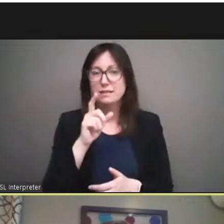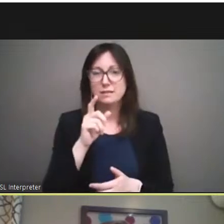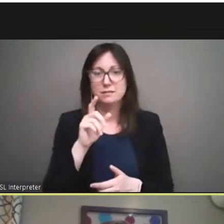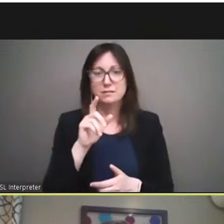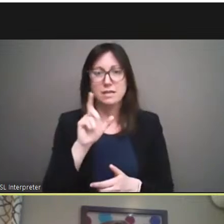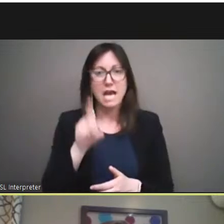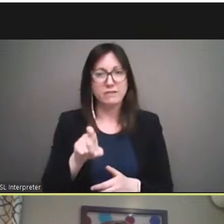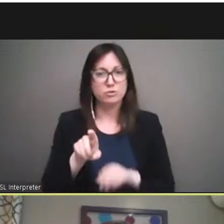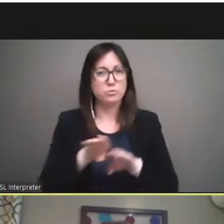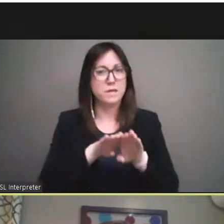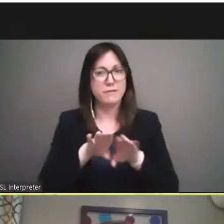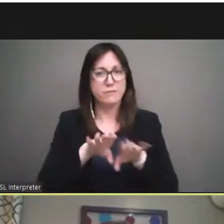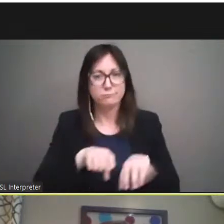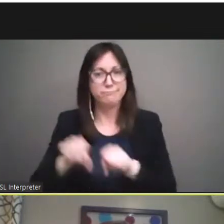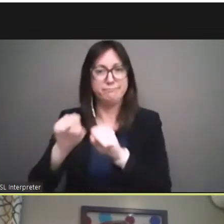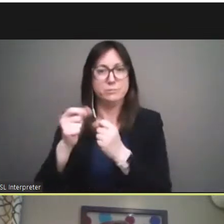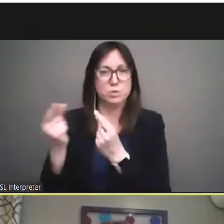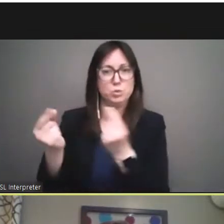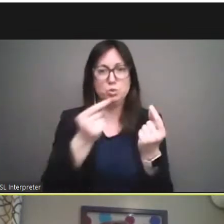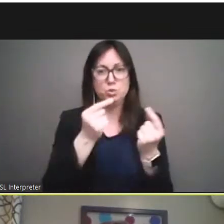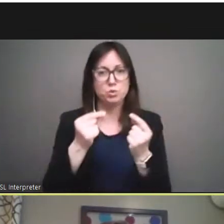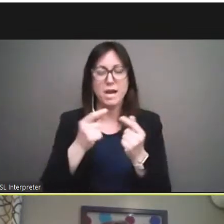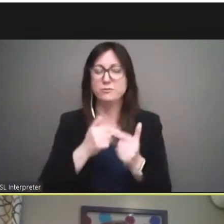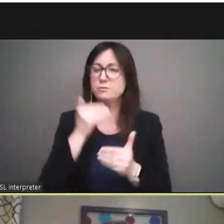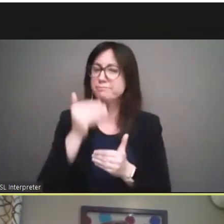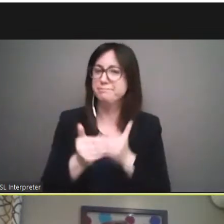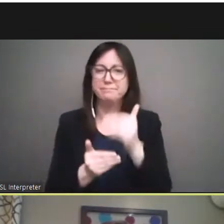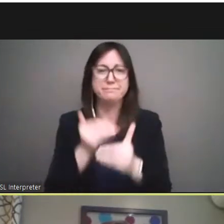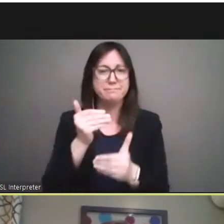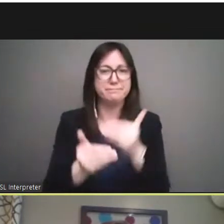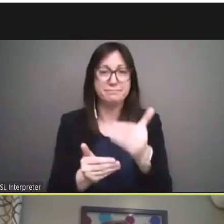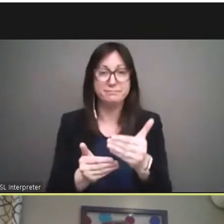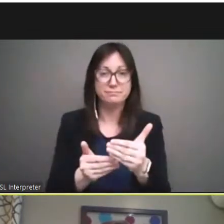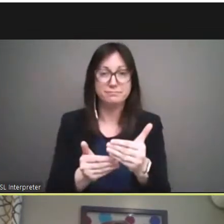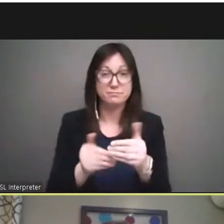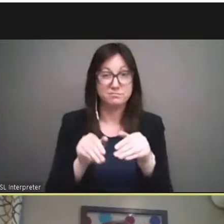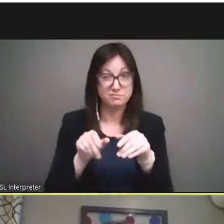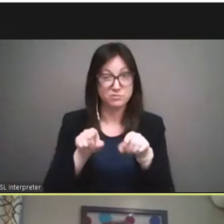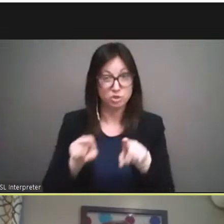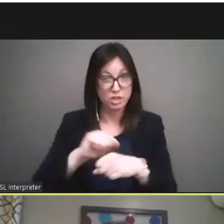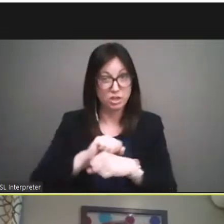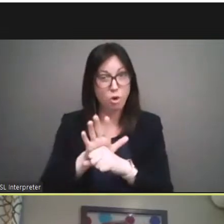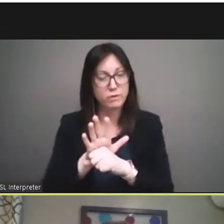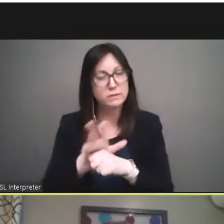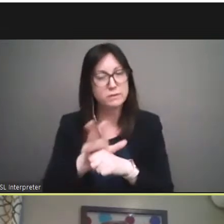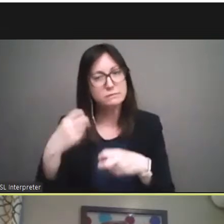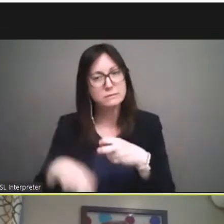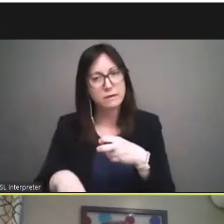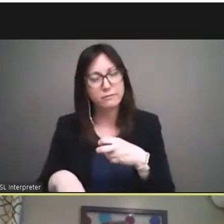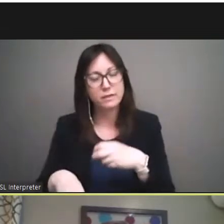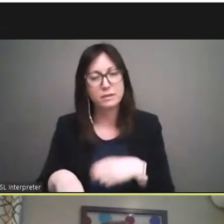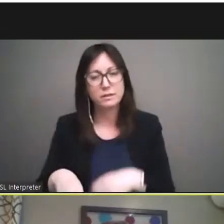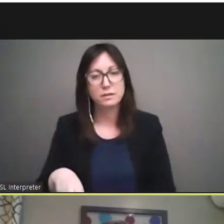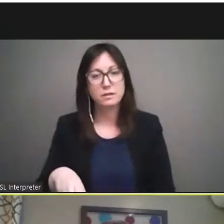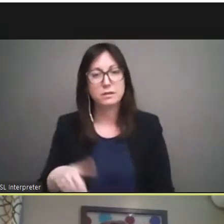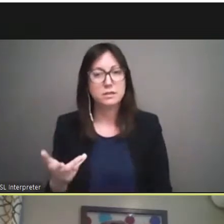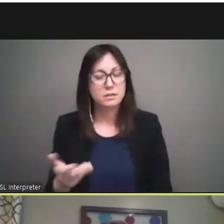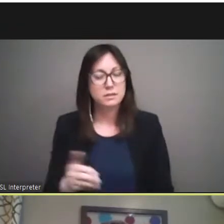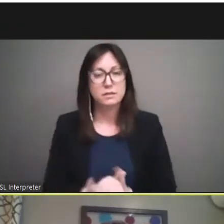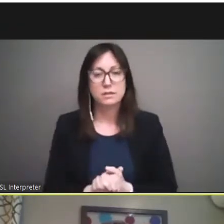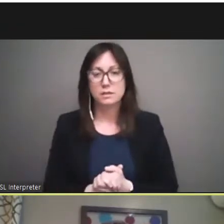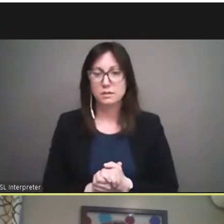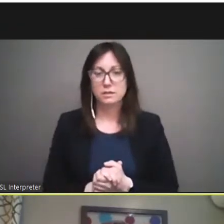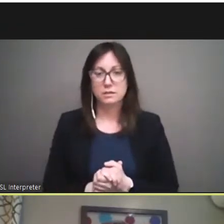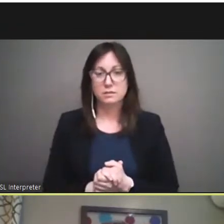intentional steps forward, and that's really hard during COVID. I mean, at nonprofits I'm at, we